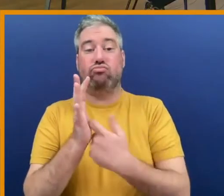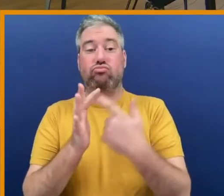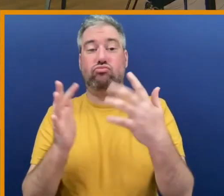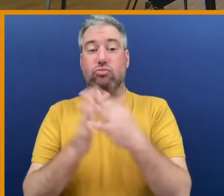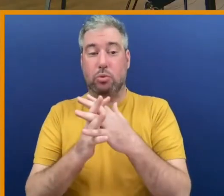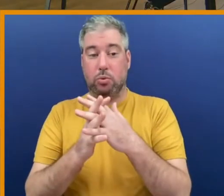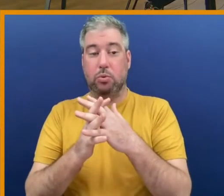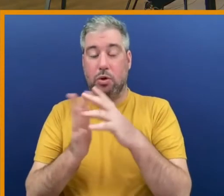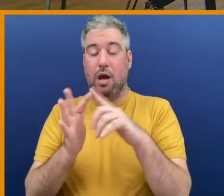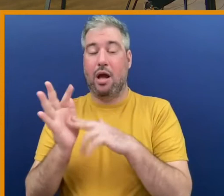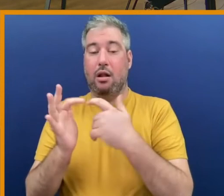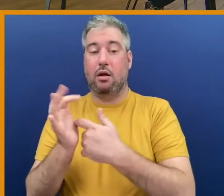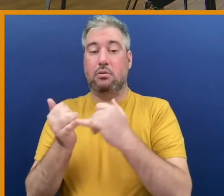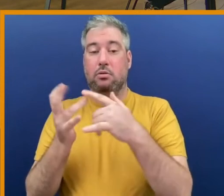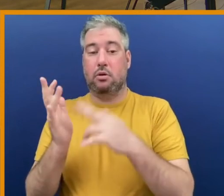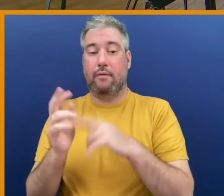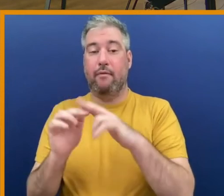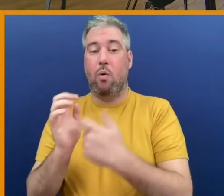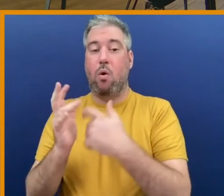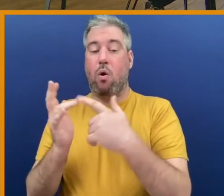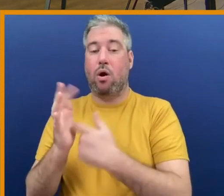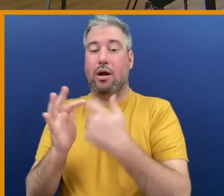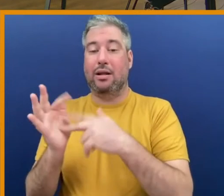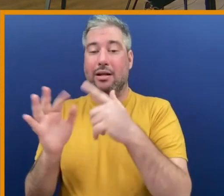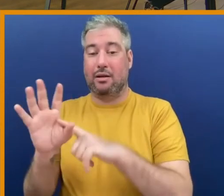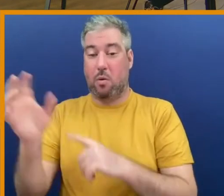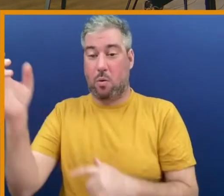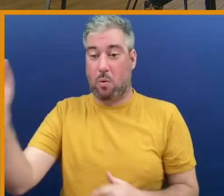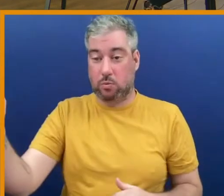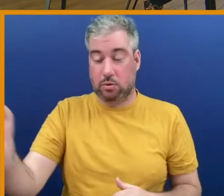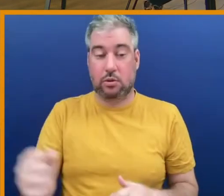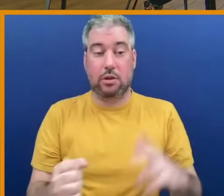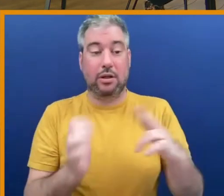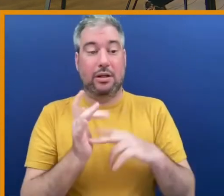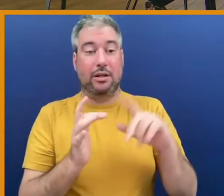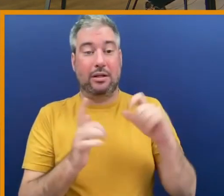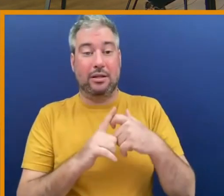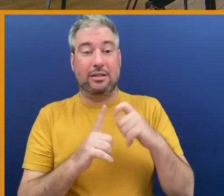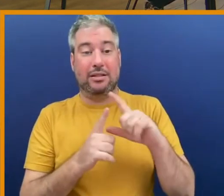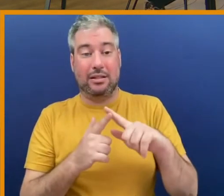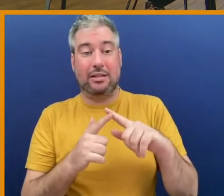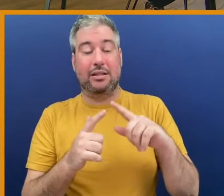Da Costa from Haringey, who, among other things, is chair of the Federal Conference Committee. Nick.